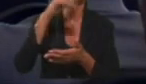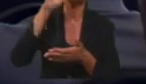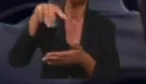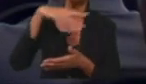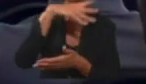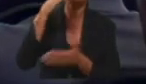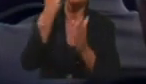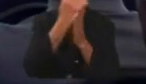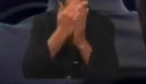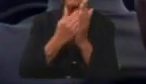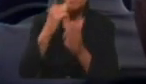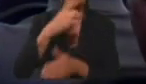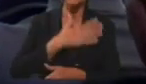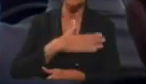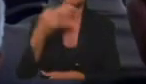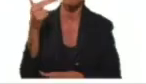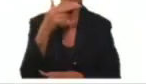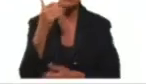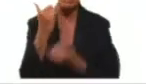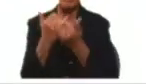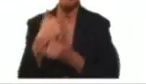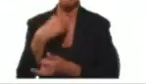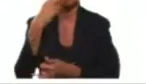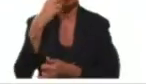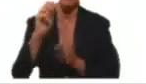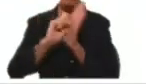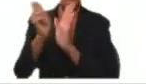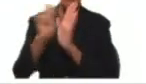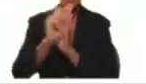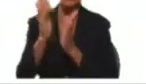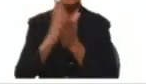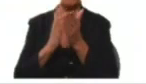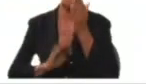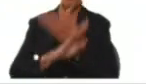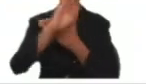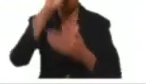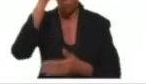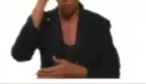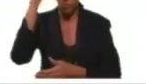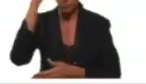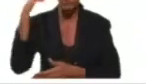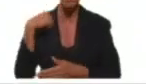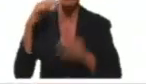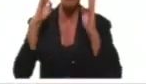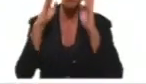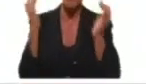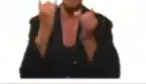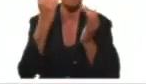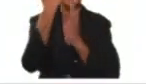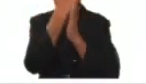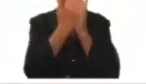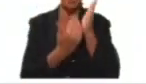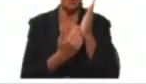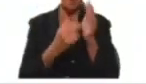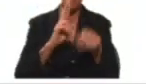neighborhood, you really, if you wanted to depend on public transit, you really had to shape your life around the schedule. Because if you missed a bus,